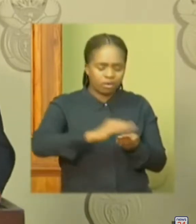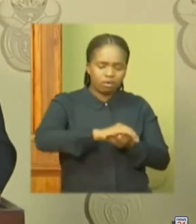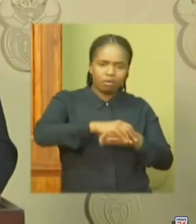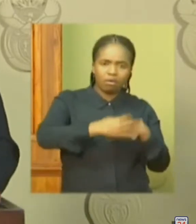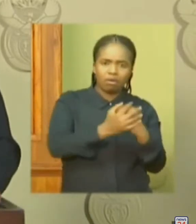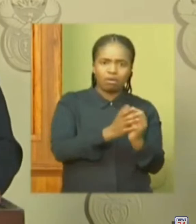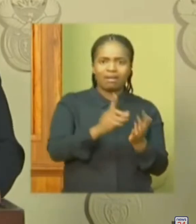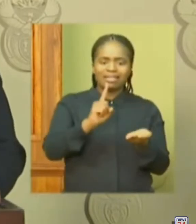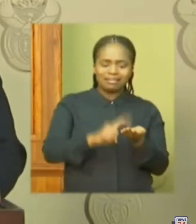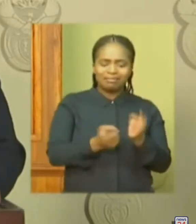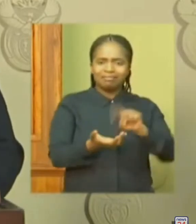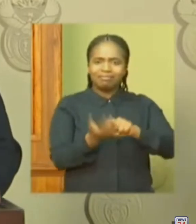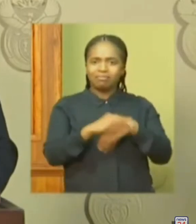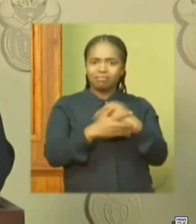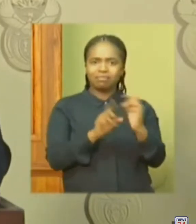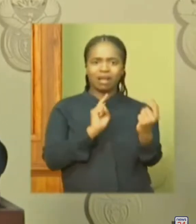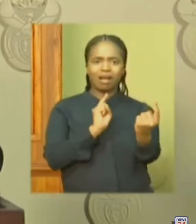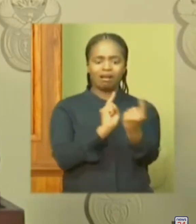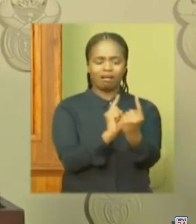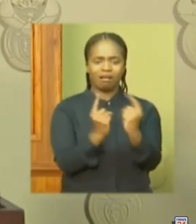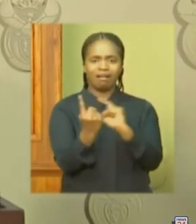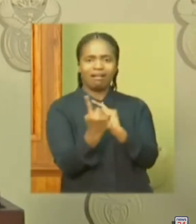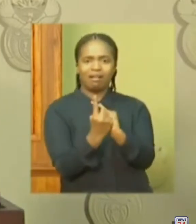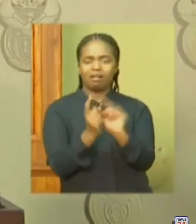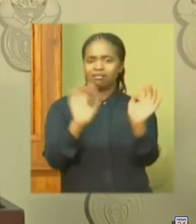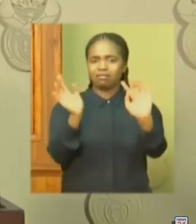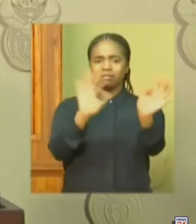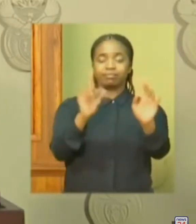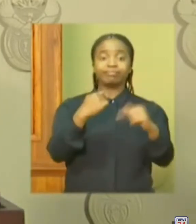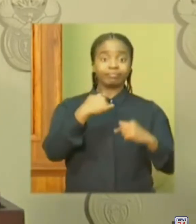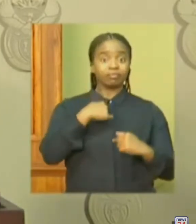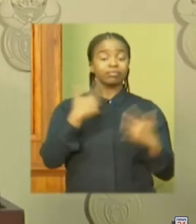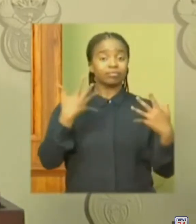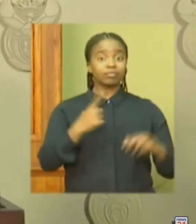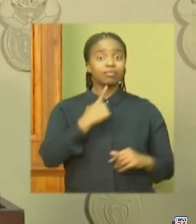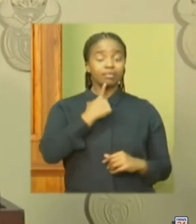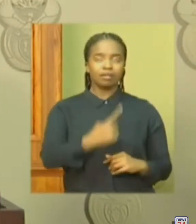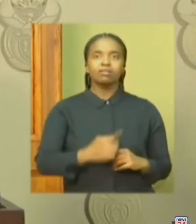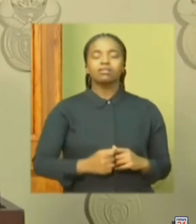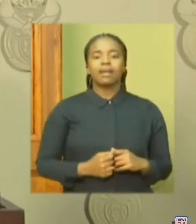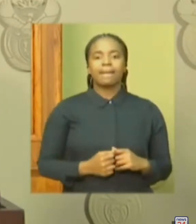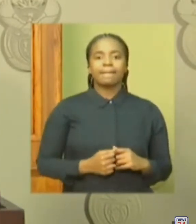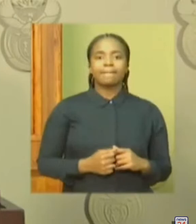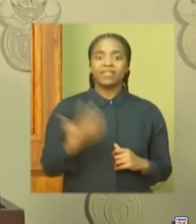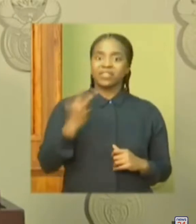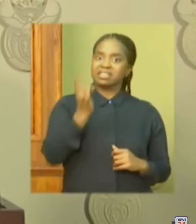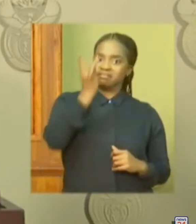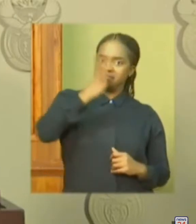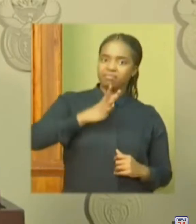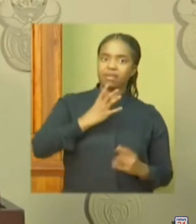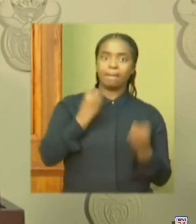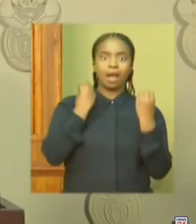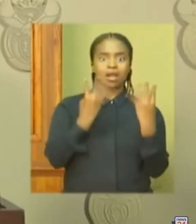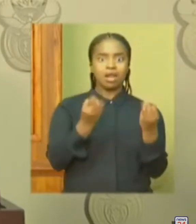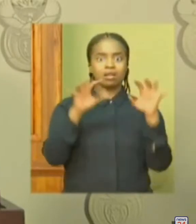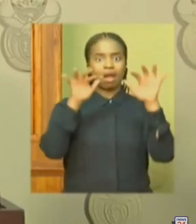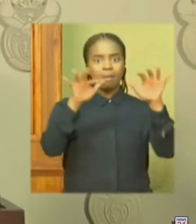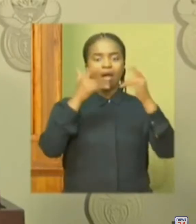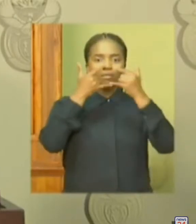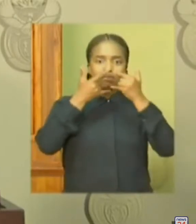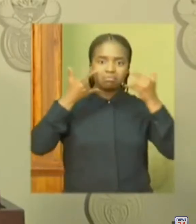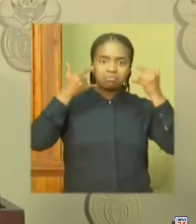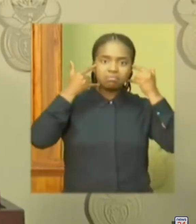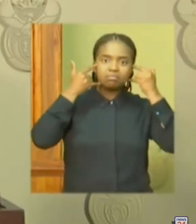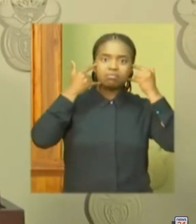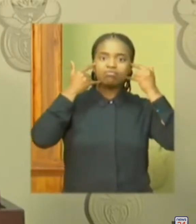avoid contact with other people. I've been encouraged that so many people are wearing face masks